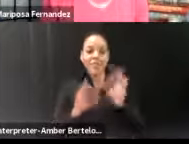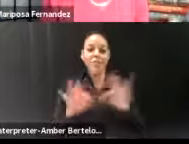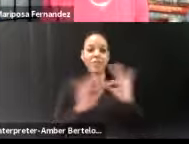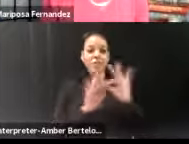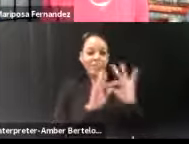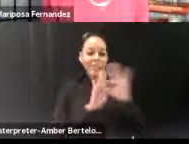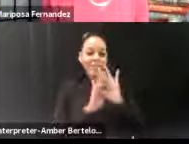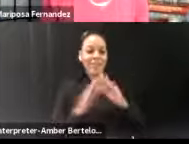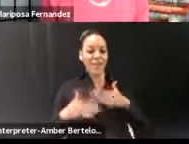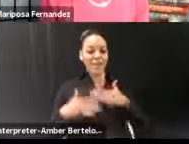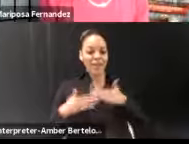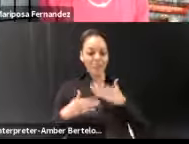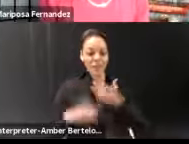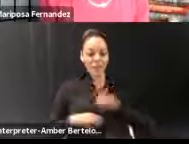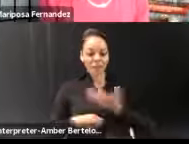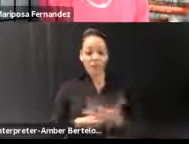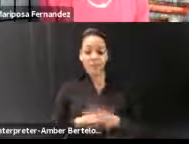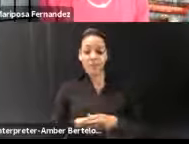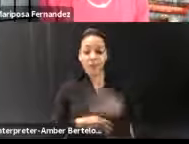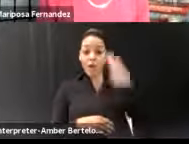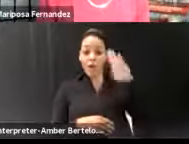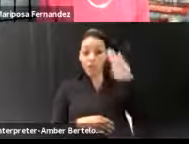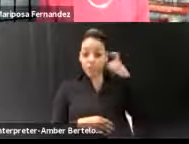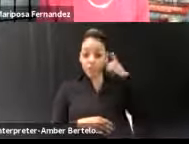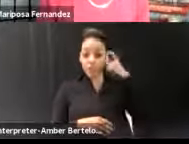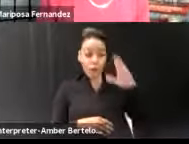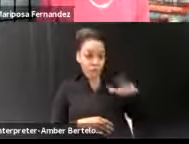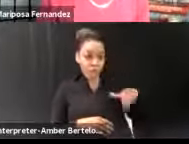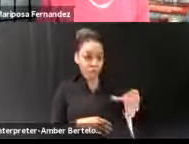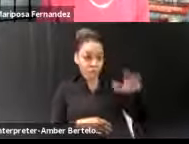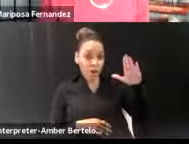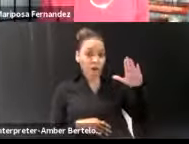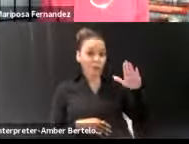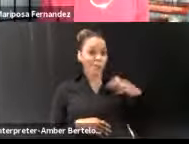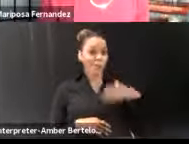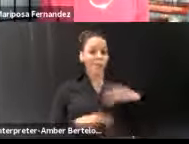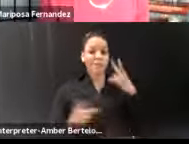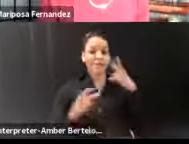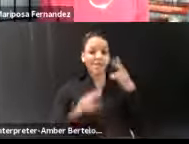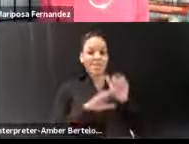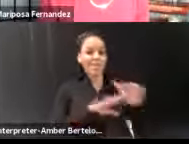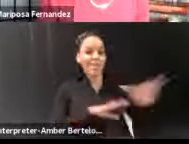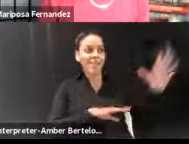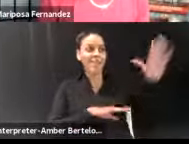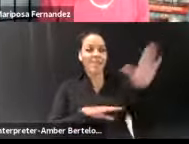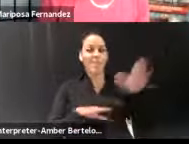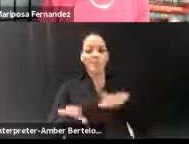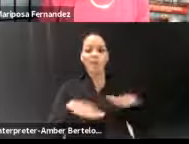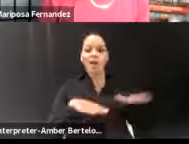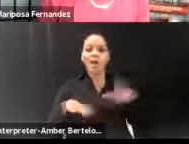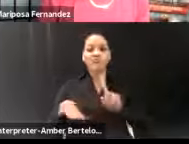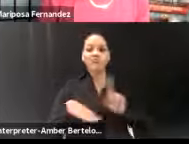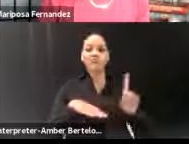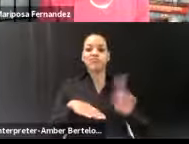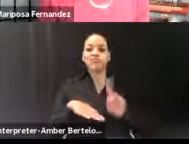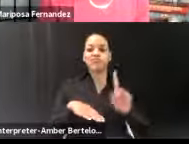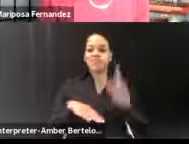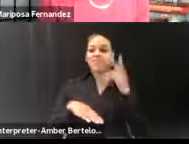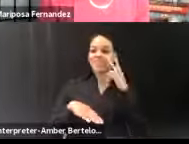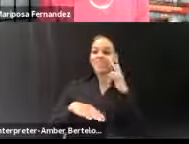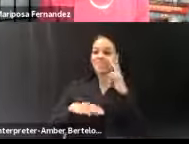joy. In the Bronx of our childhood, where we walked down the hill on 213, past the creepy